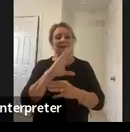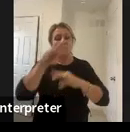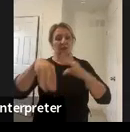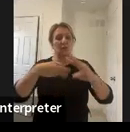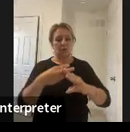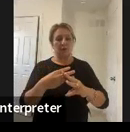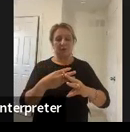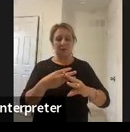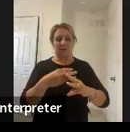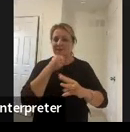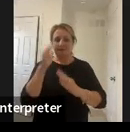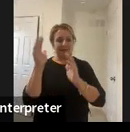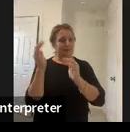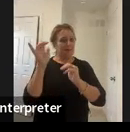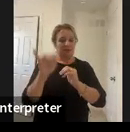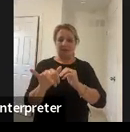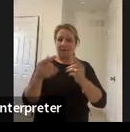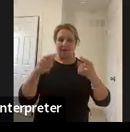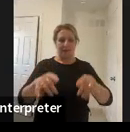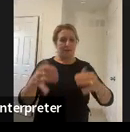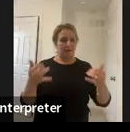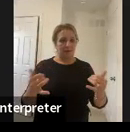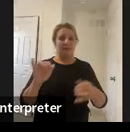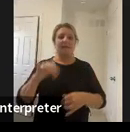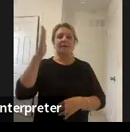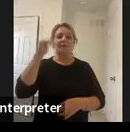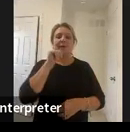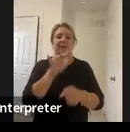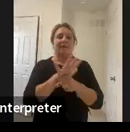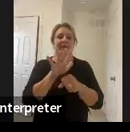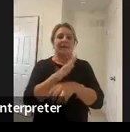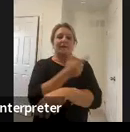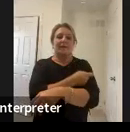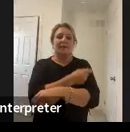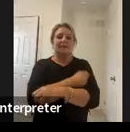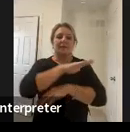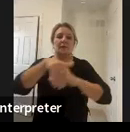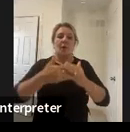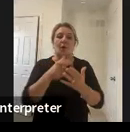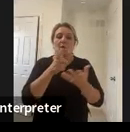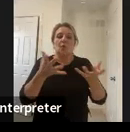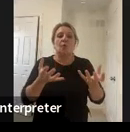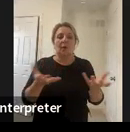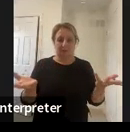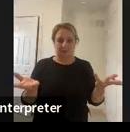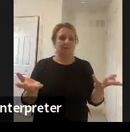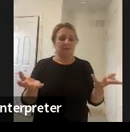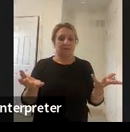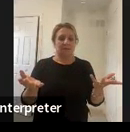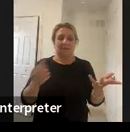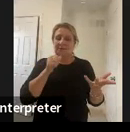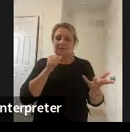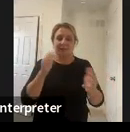was not anticipated. This is why there is not enough vaccine for everyone who wants to get one yet.